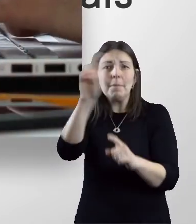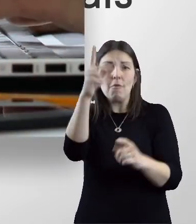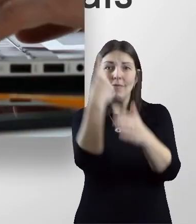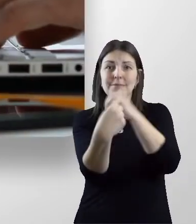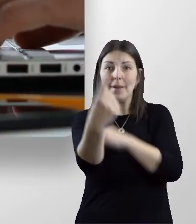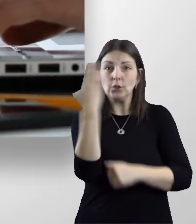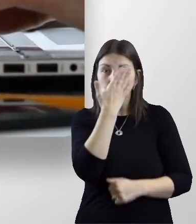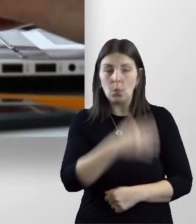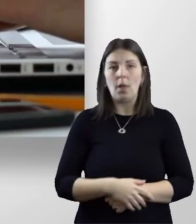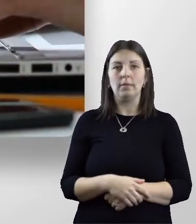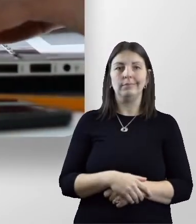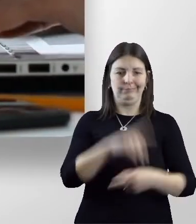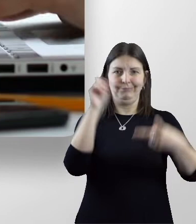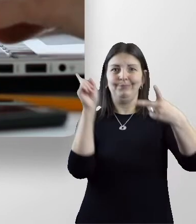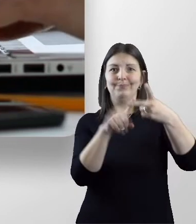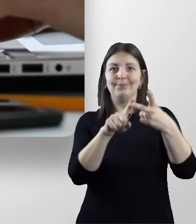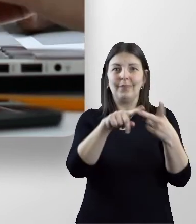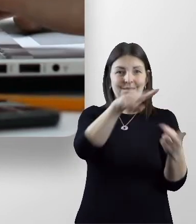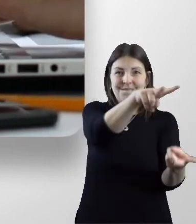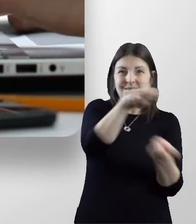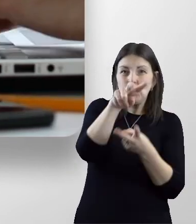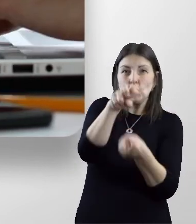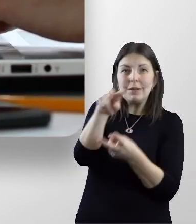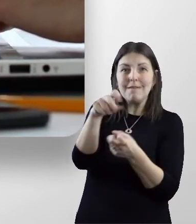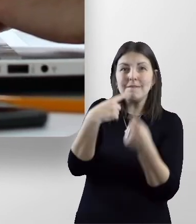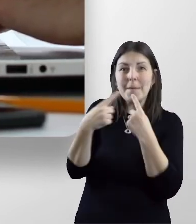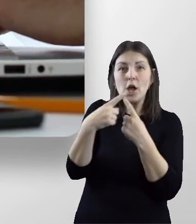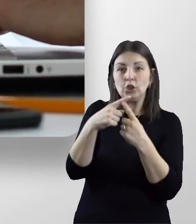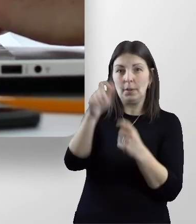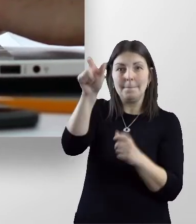A phishing attack led to the compromise of parents' contact details.